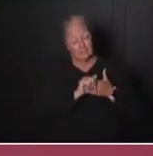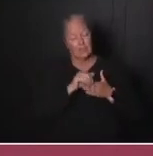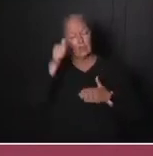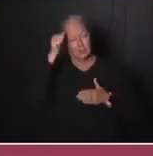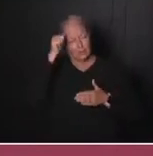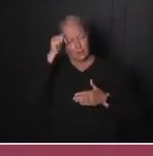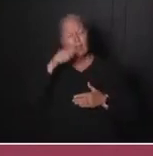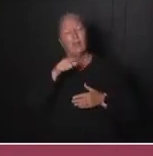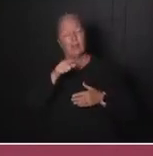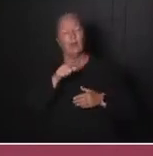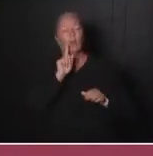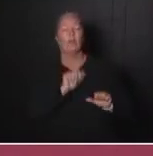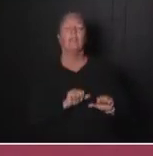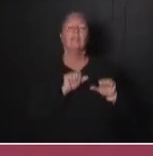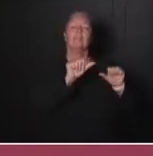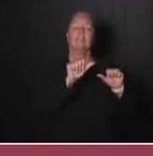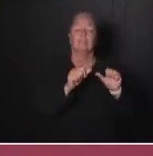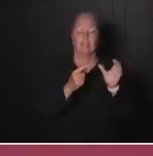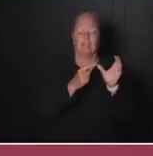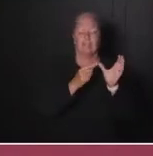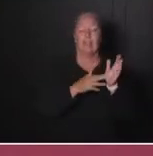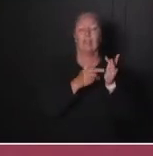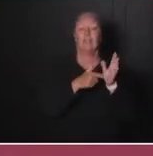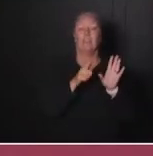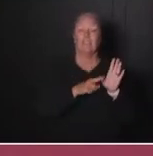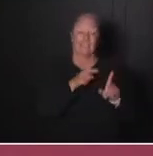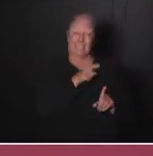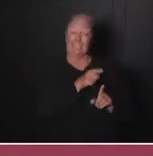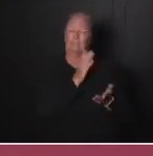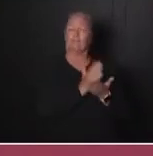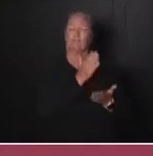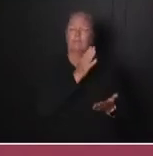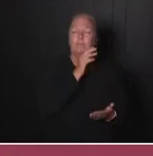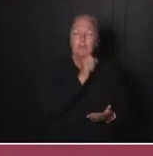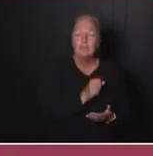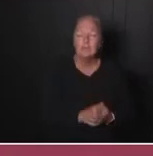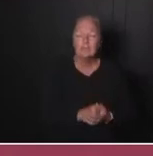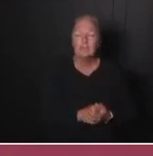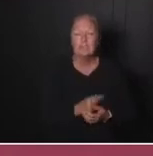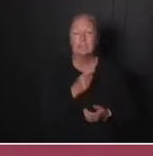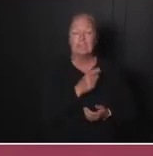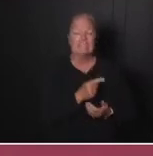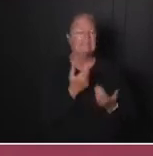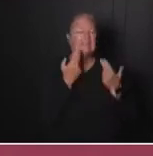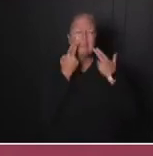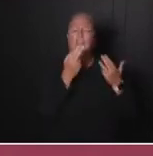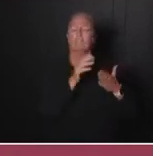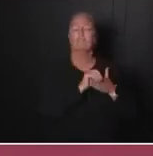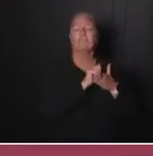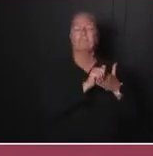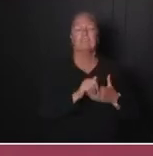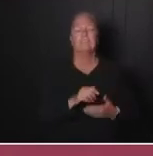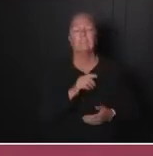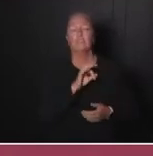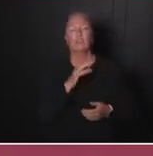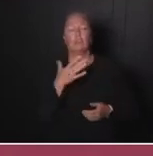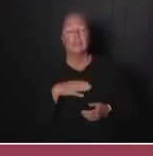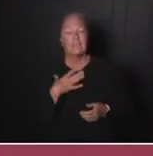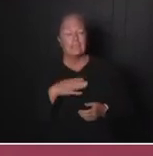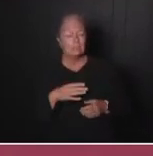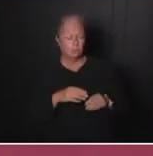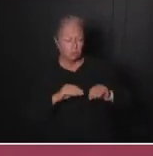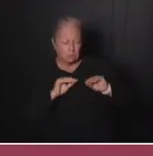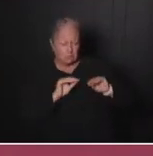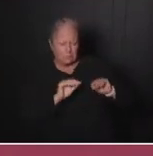side. Anthony is the real thing. He's a natural leader. He doesn't need to be taught